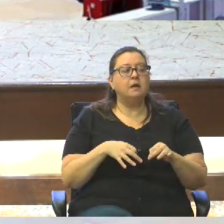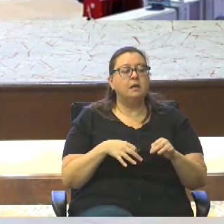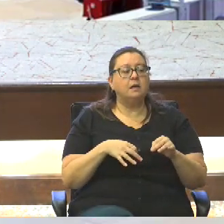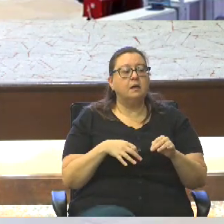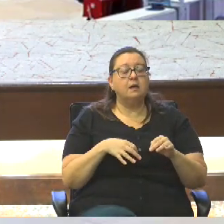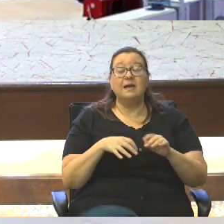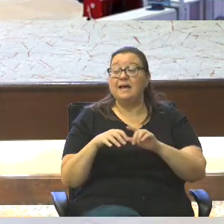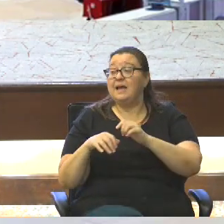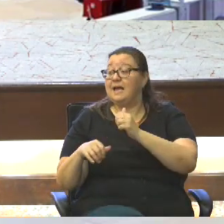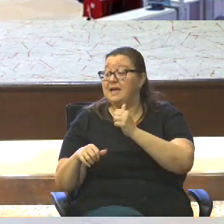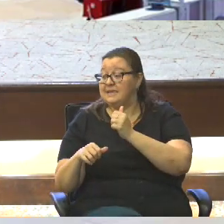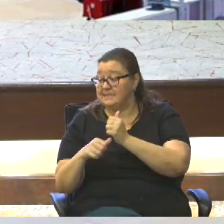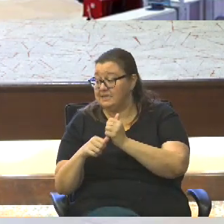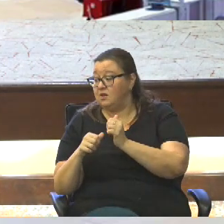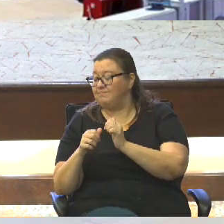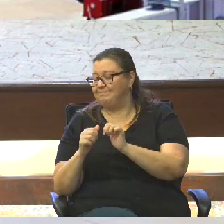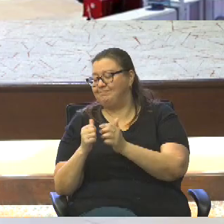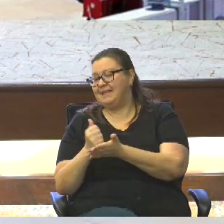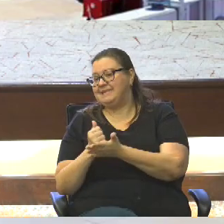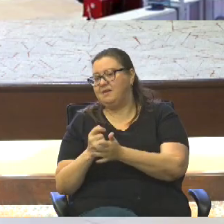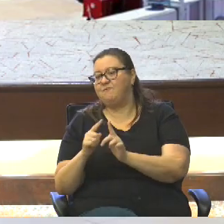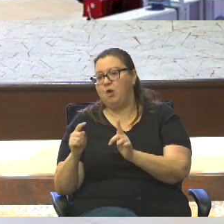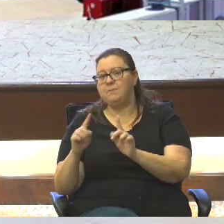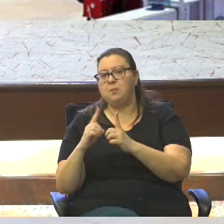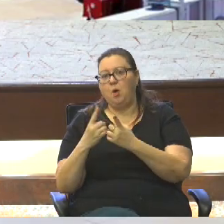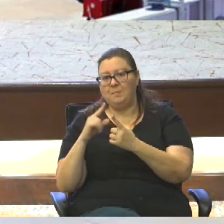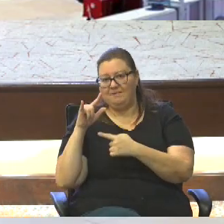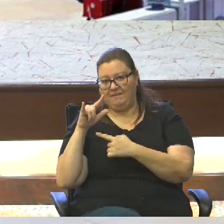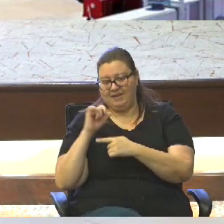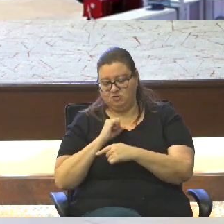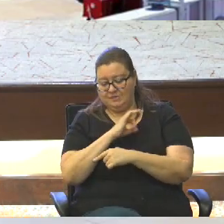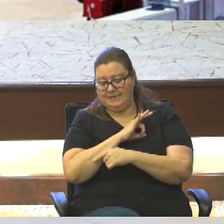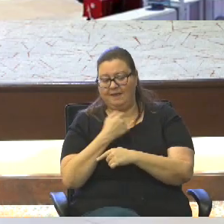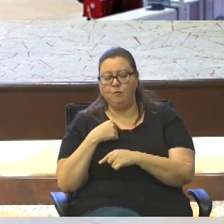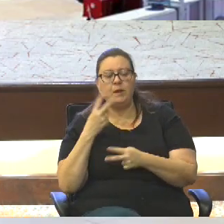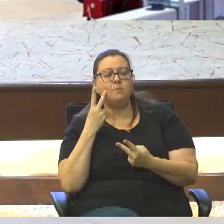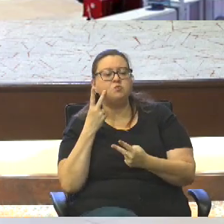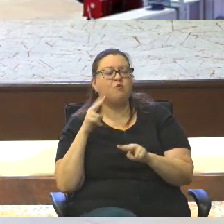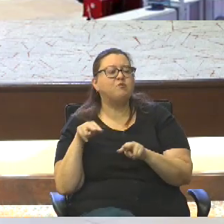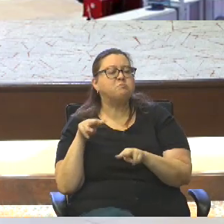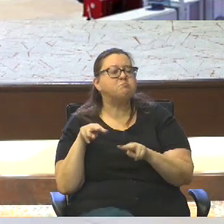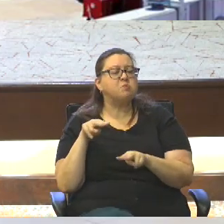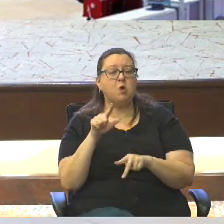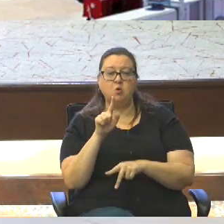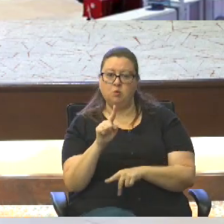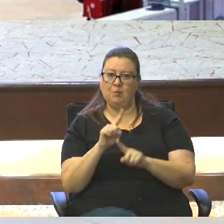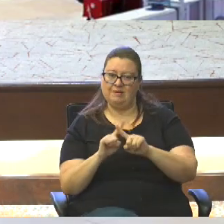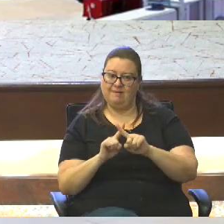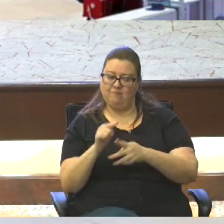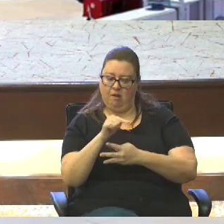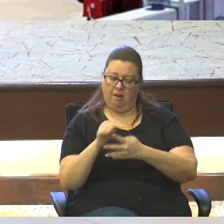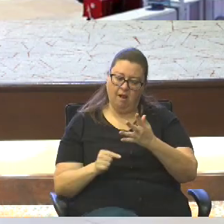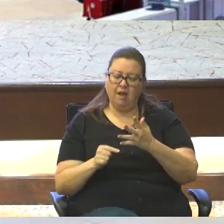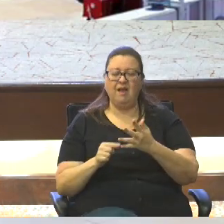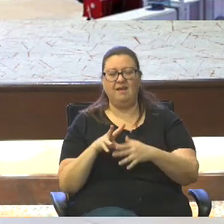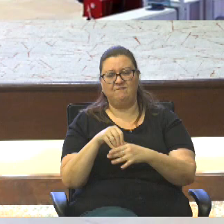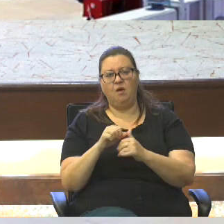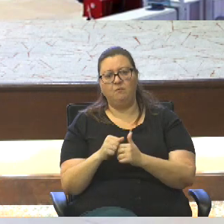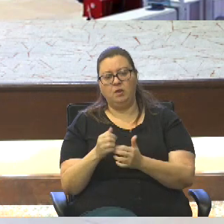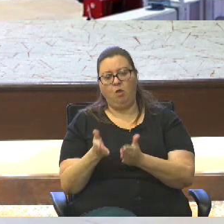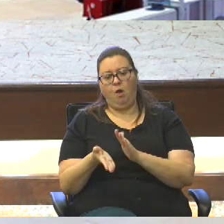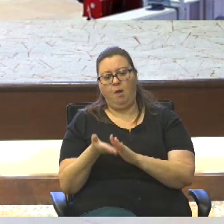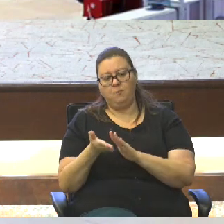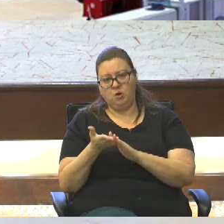Department of Aviation staff, we researched and observed 21 specific elements of the airport's activities, operations, and